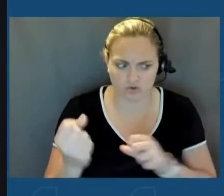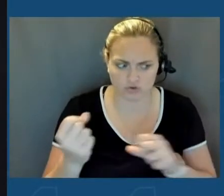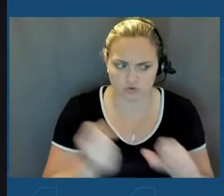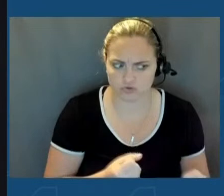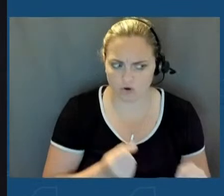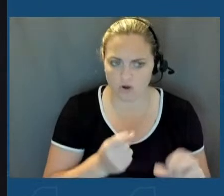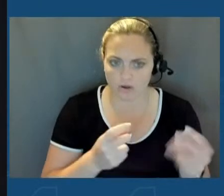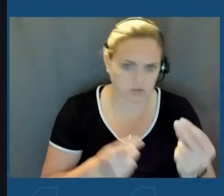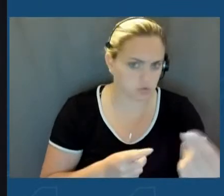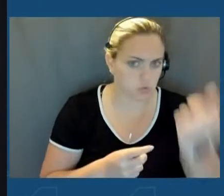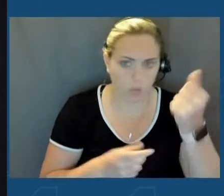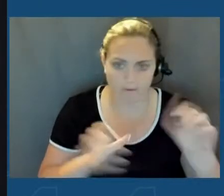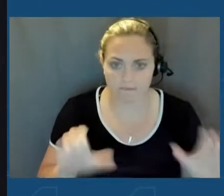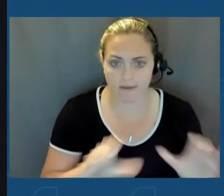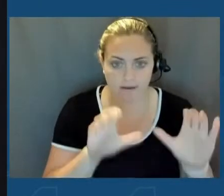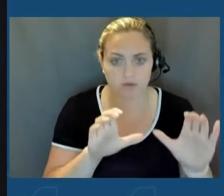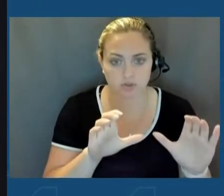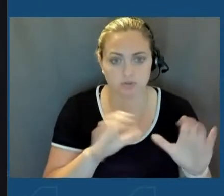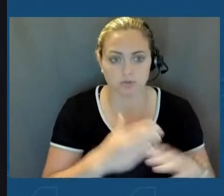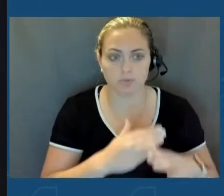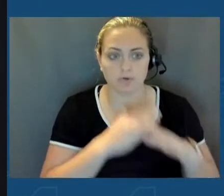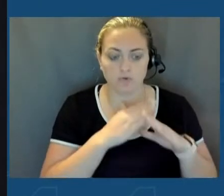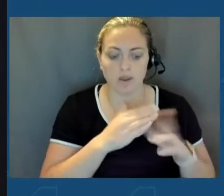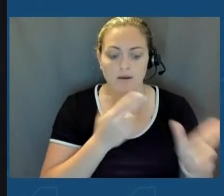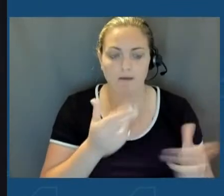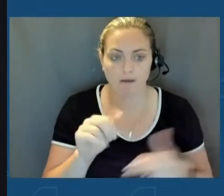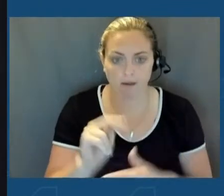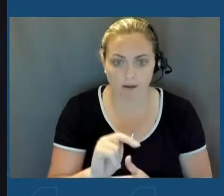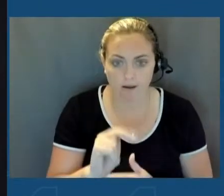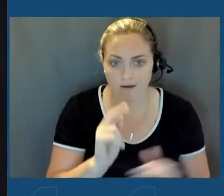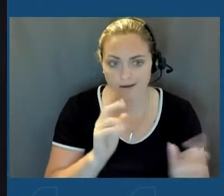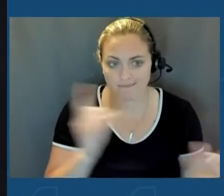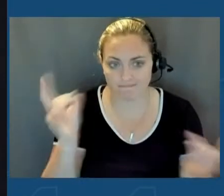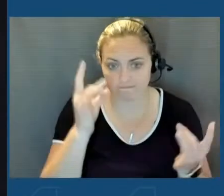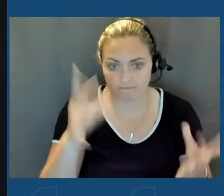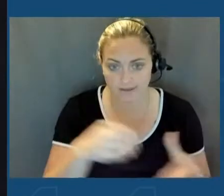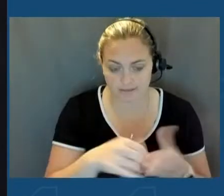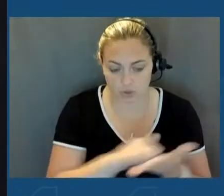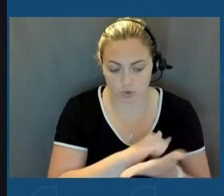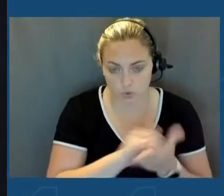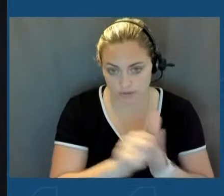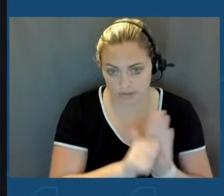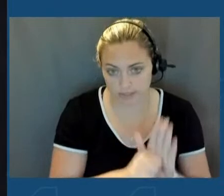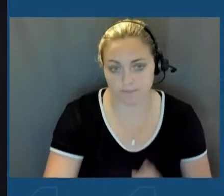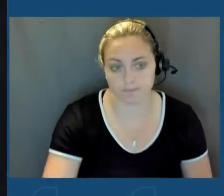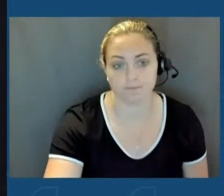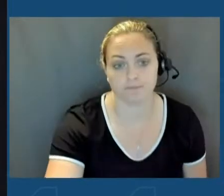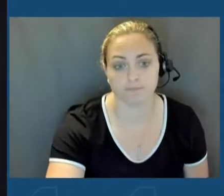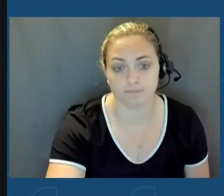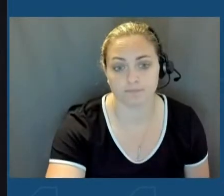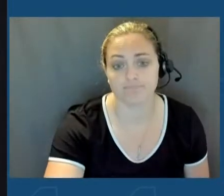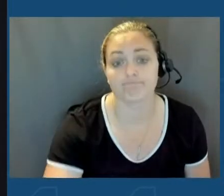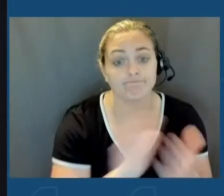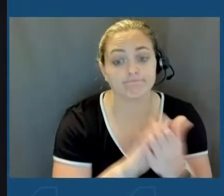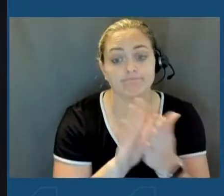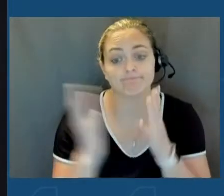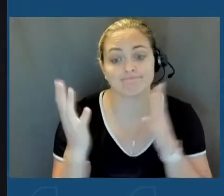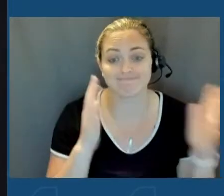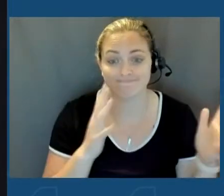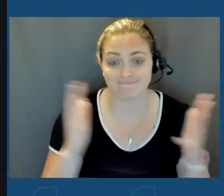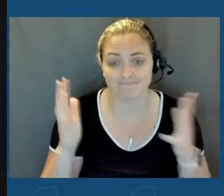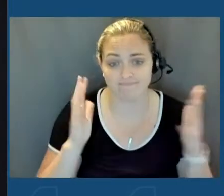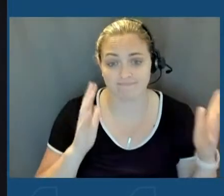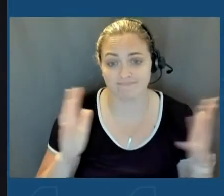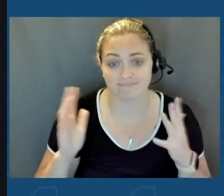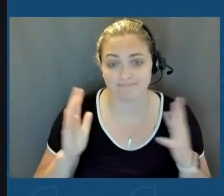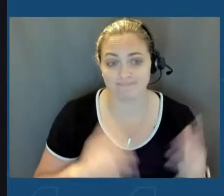swift action to prevent gun violence in New York State. Give them a round of applause.